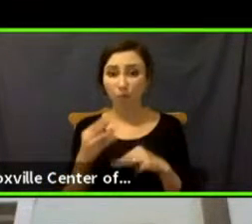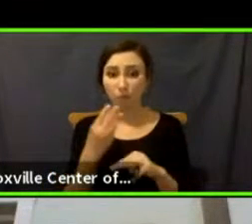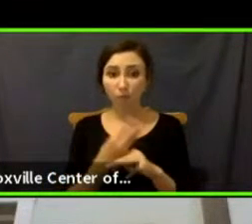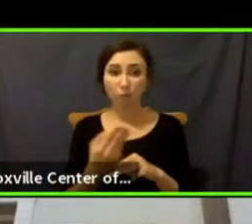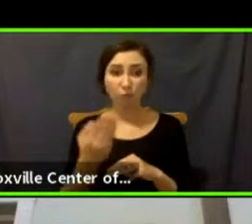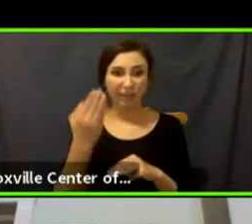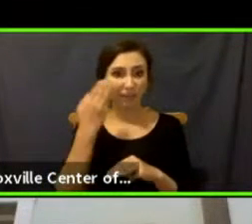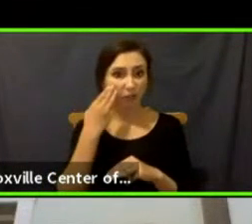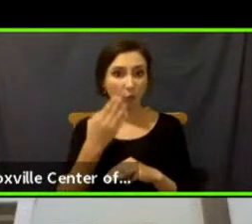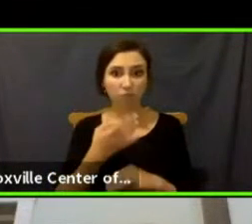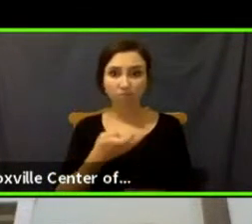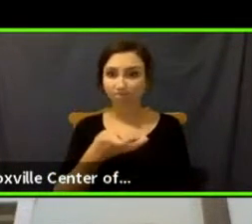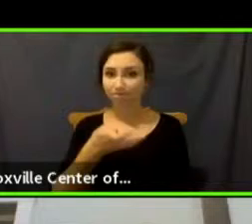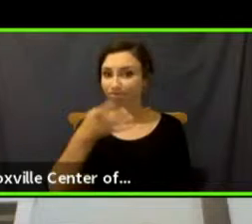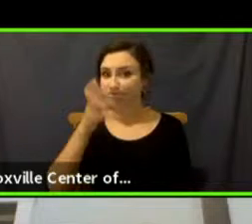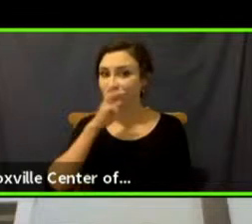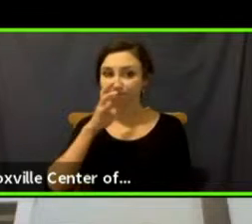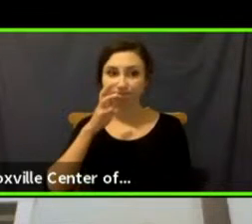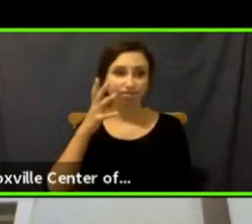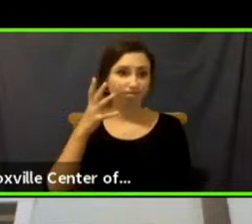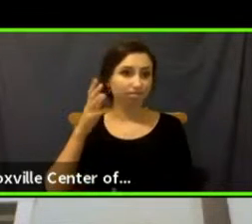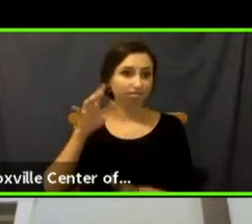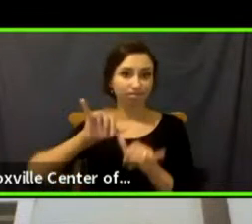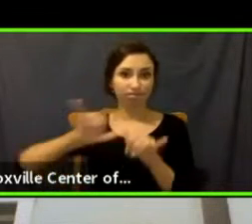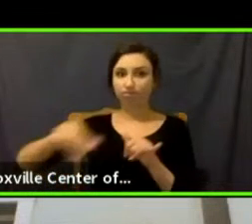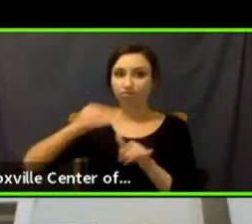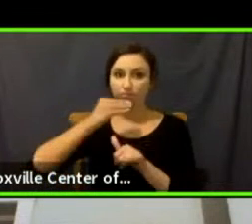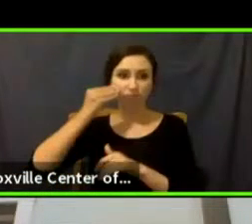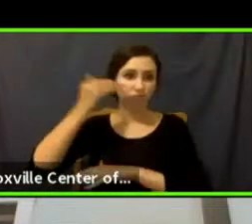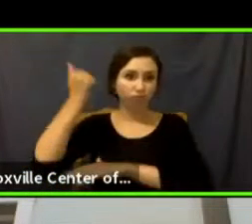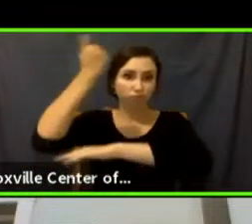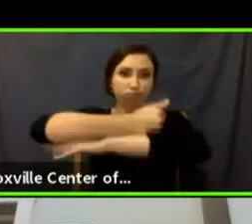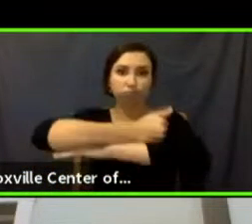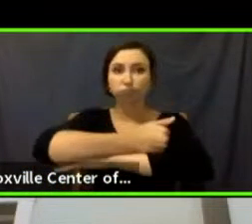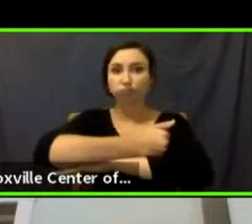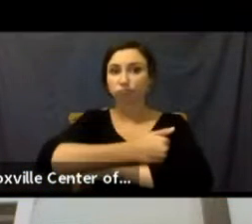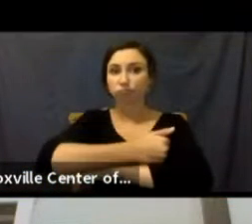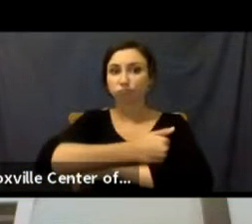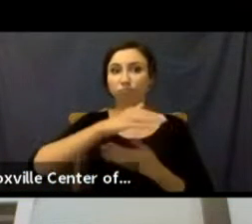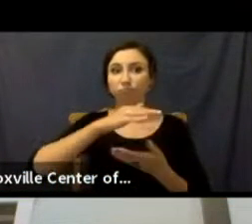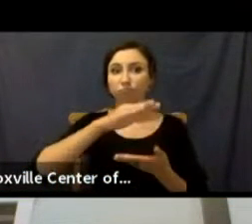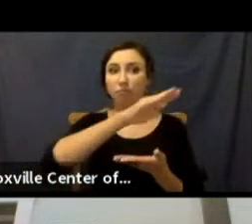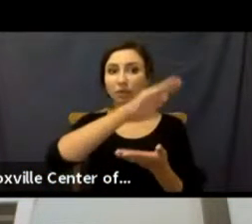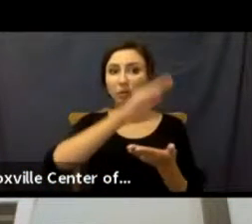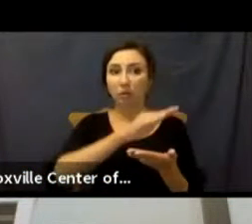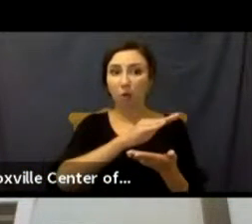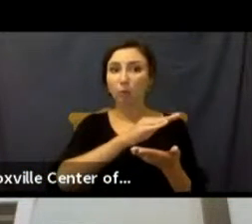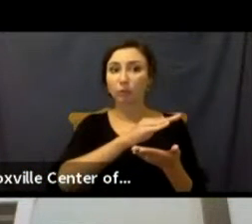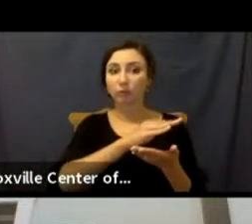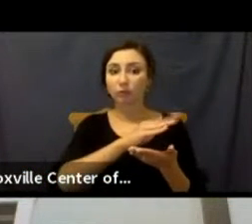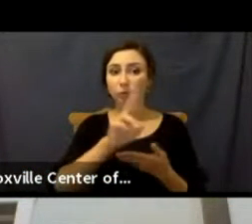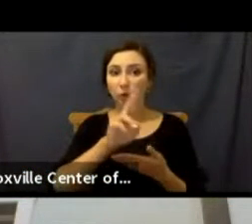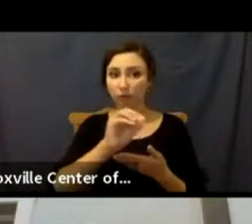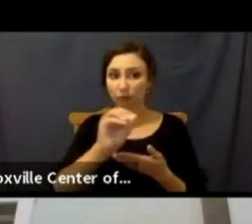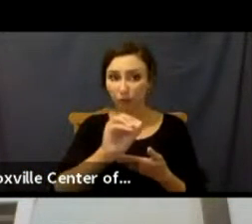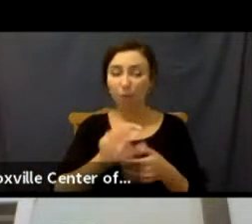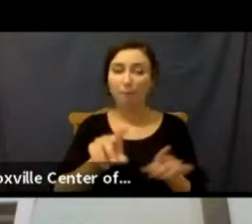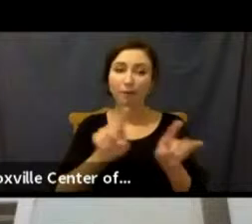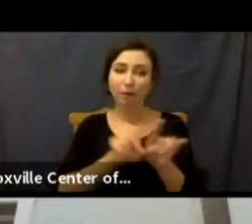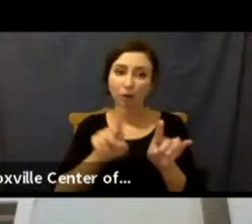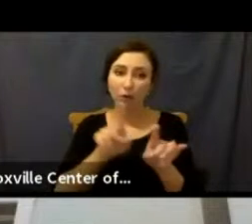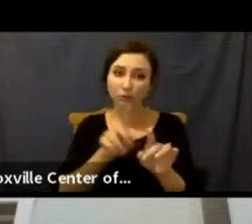lockdowns lower the R0 and lower that. But public health also includes that psychological